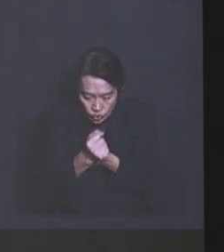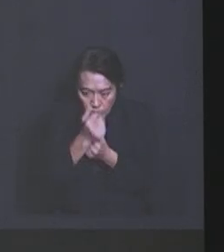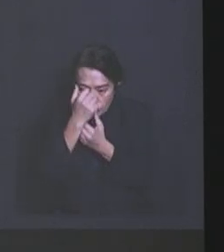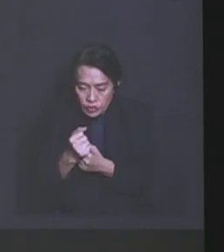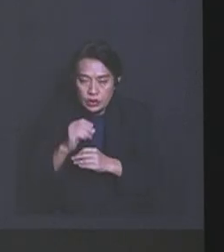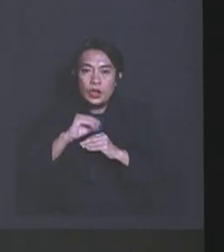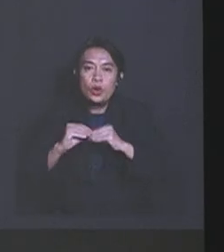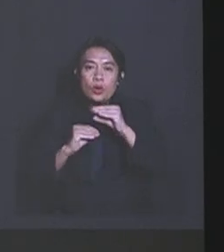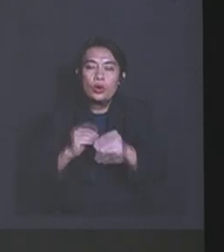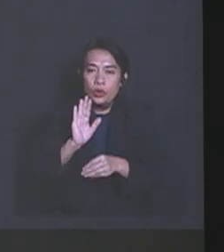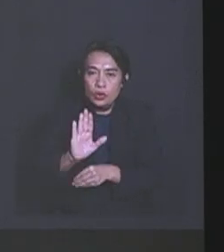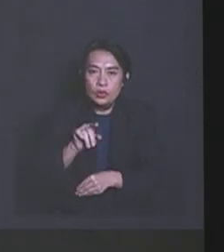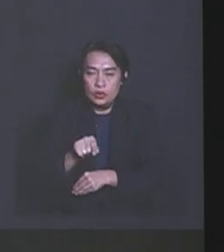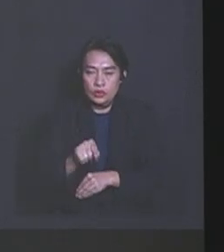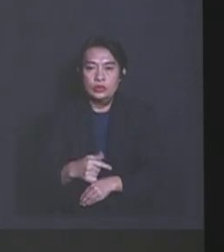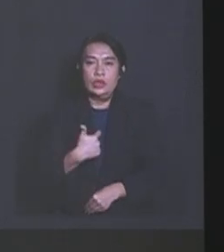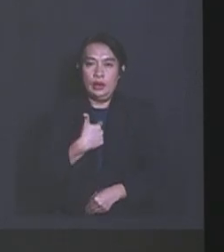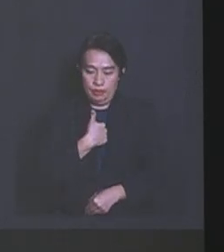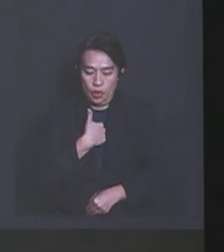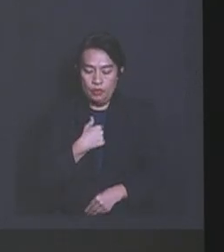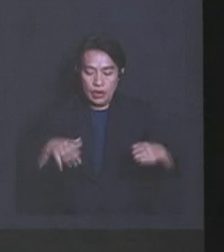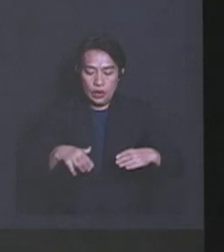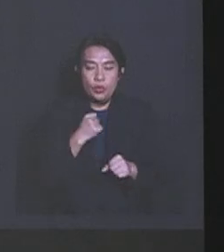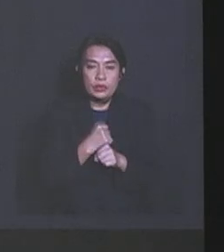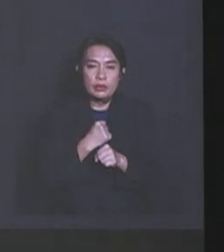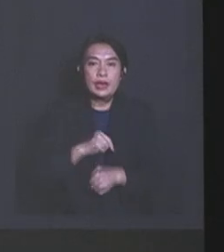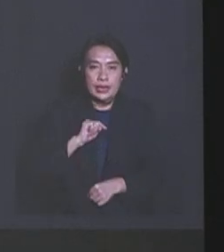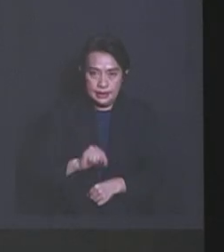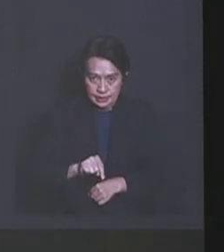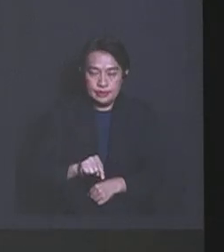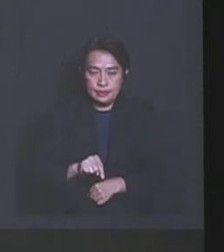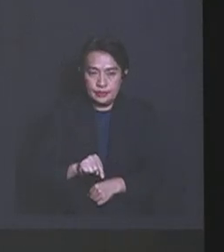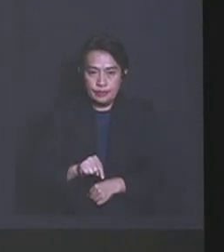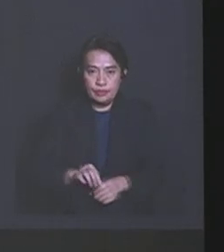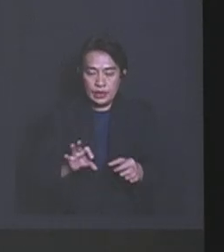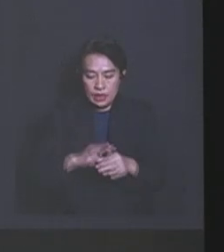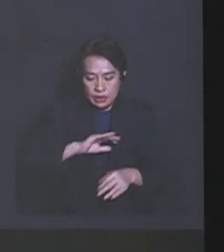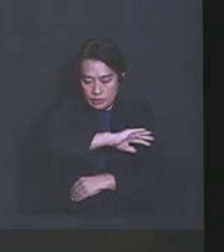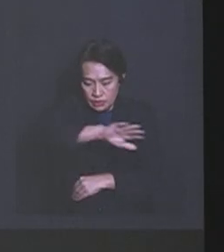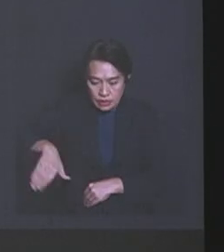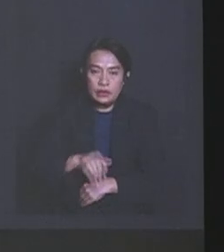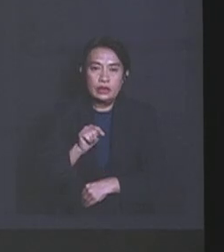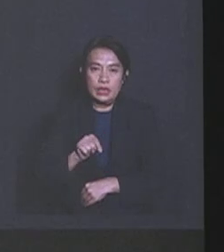the key. And we need to ensure that the big project and the small project go together very well.